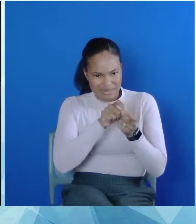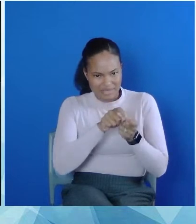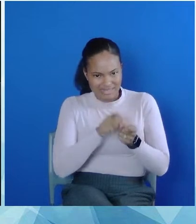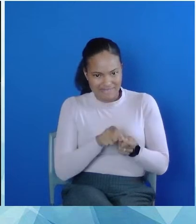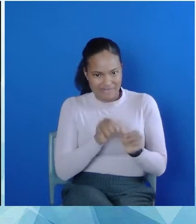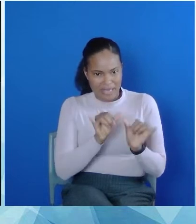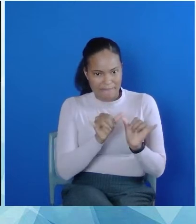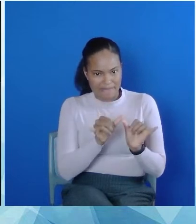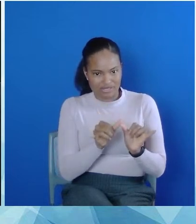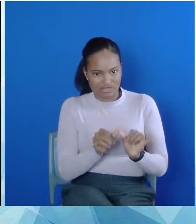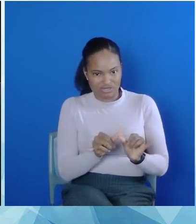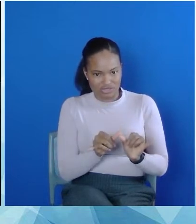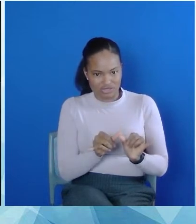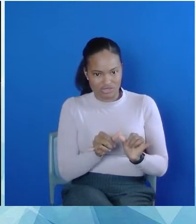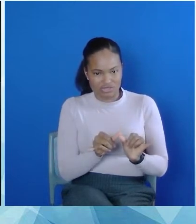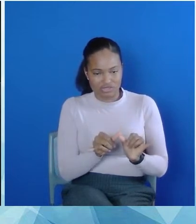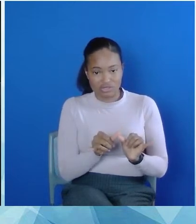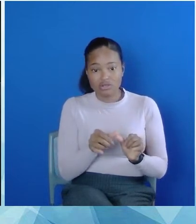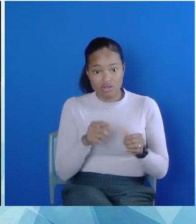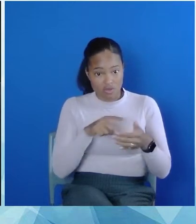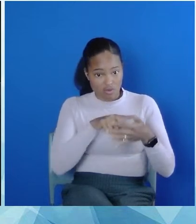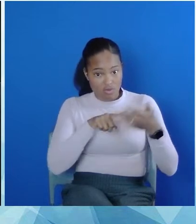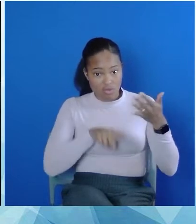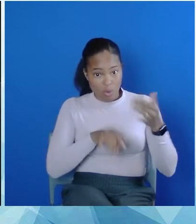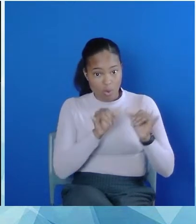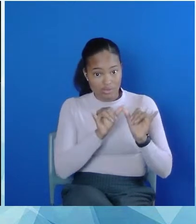measurements. And those measures